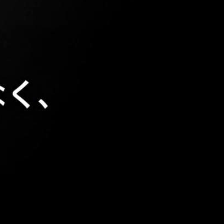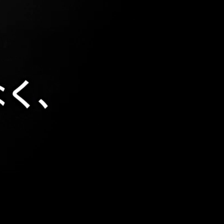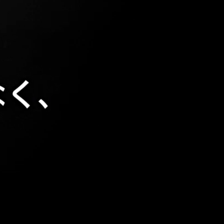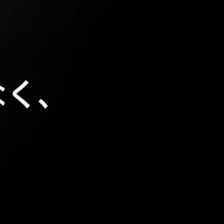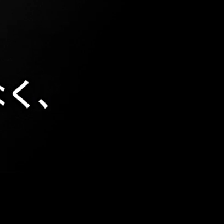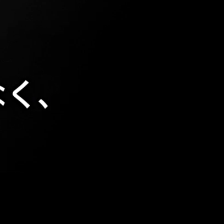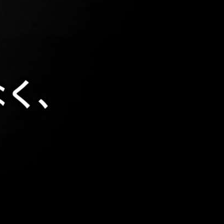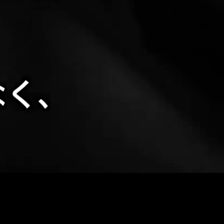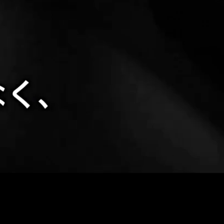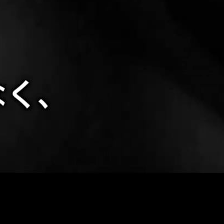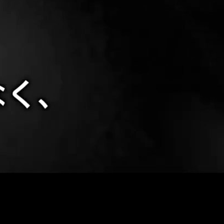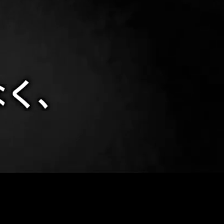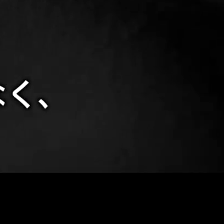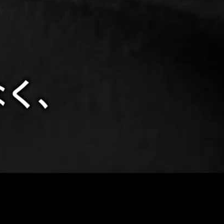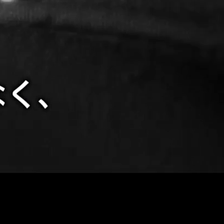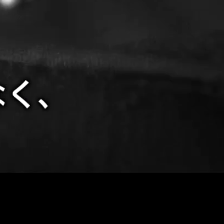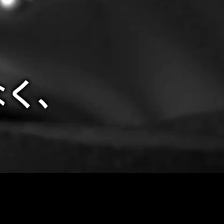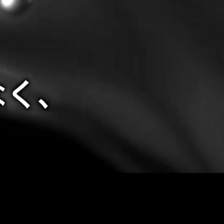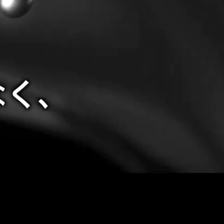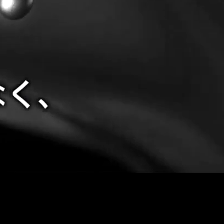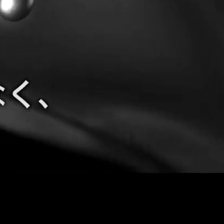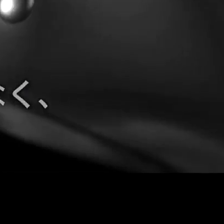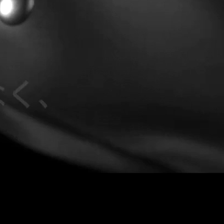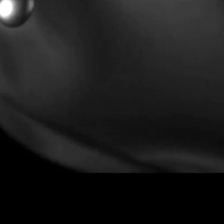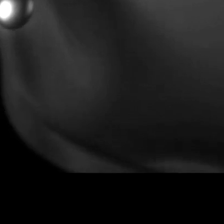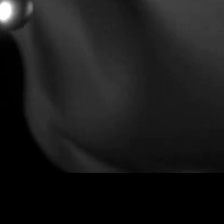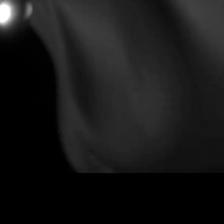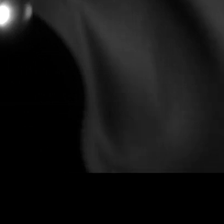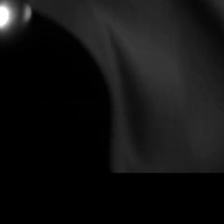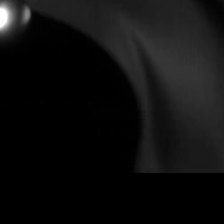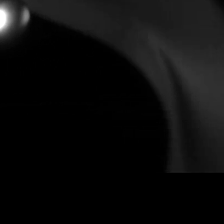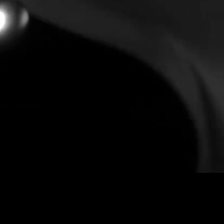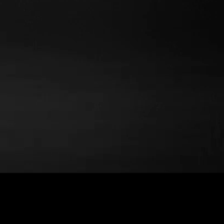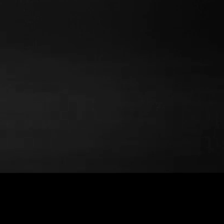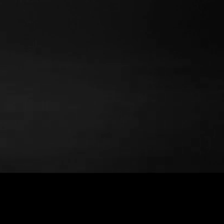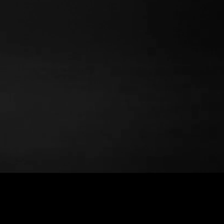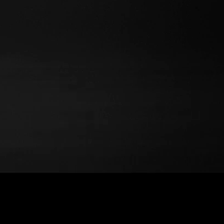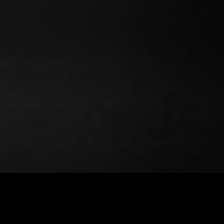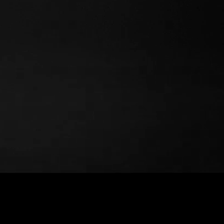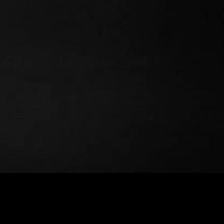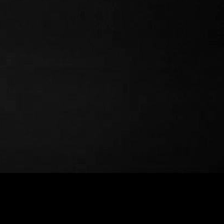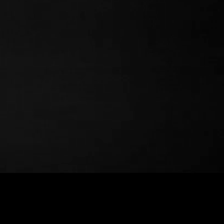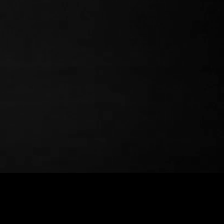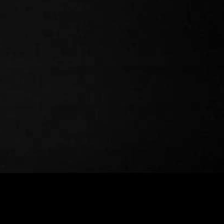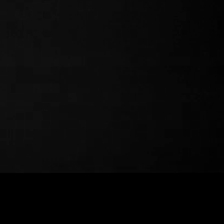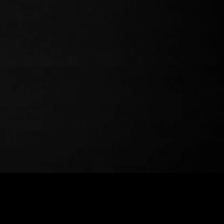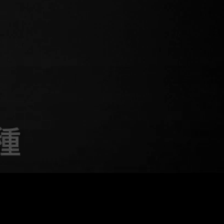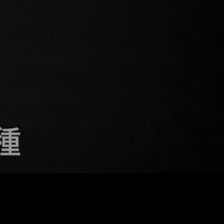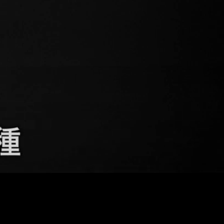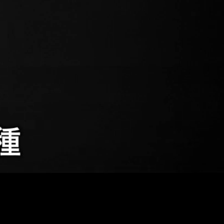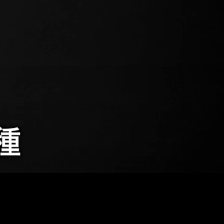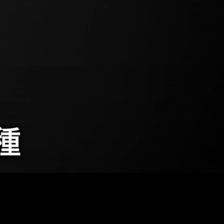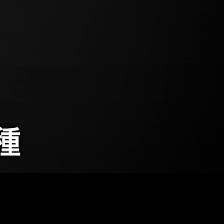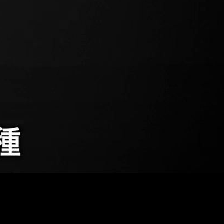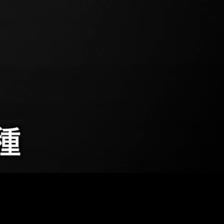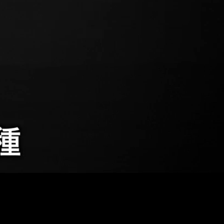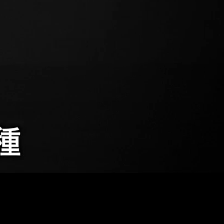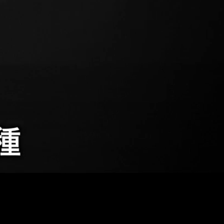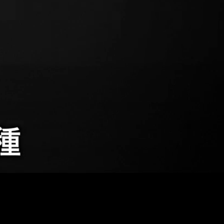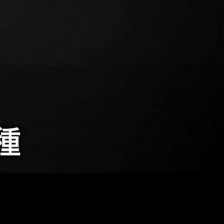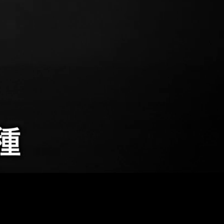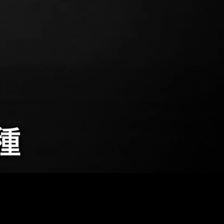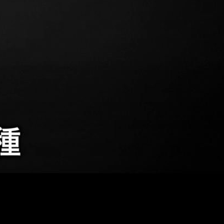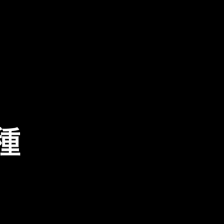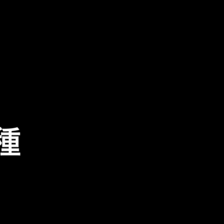just another prophet, not just another teacher. He was the one the world had been waiting for, the one to deliver us